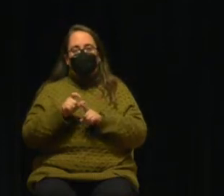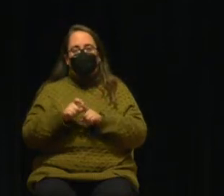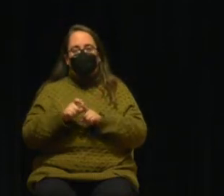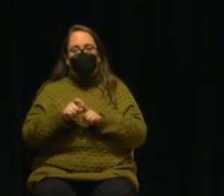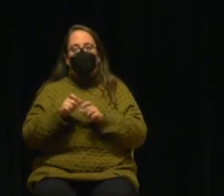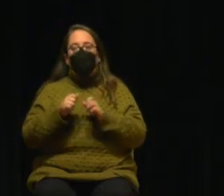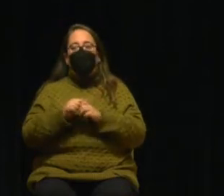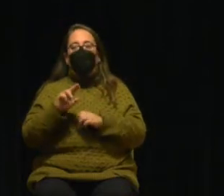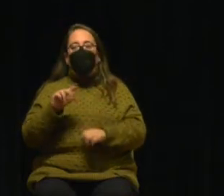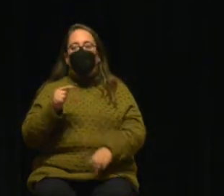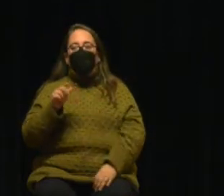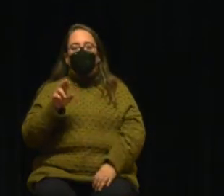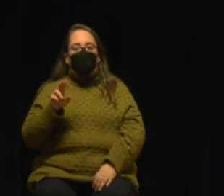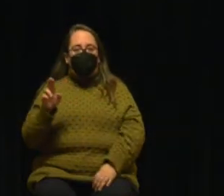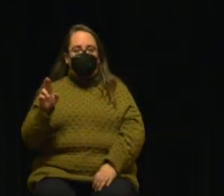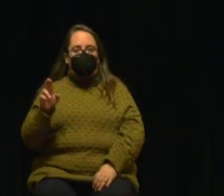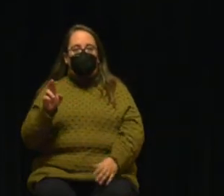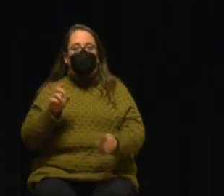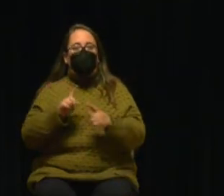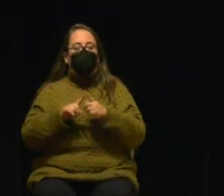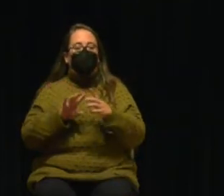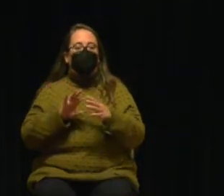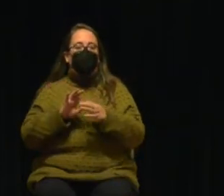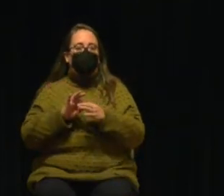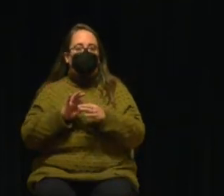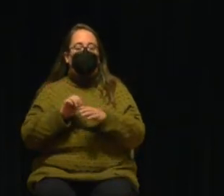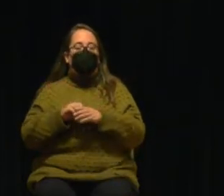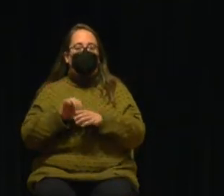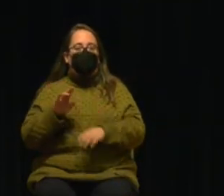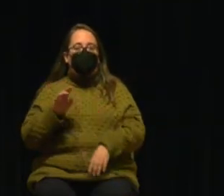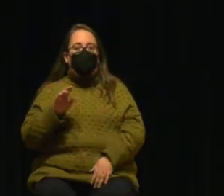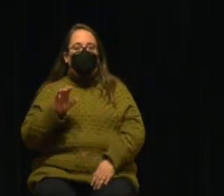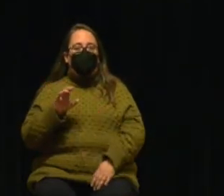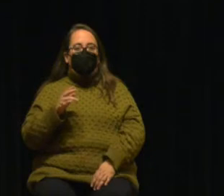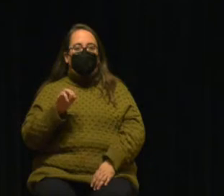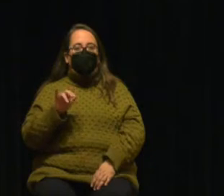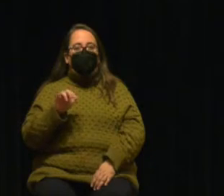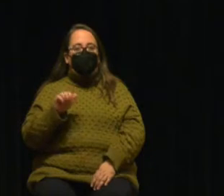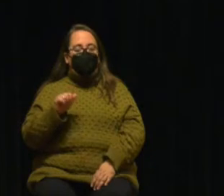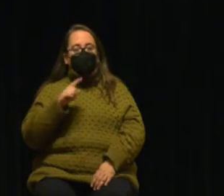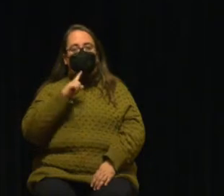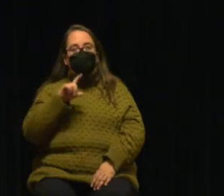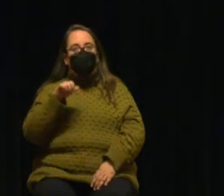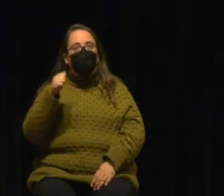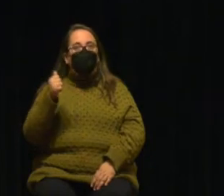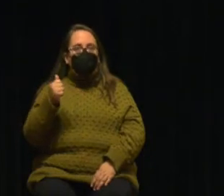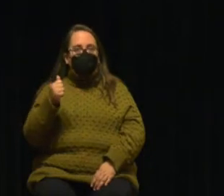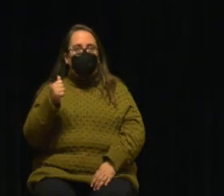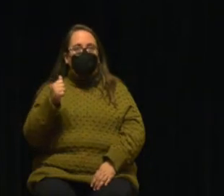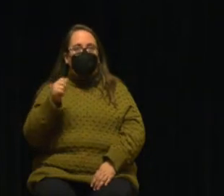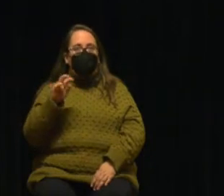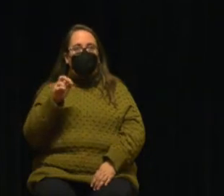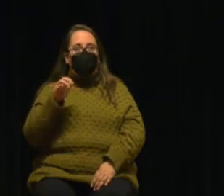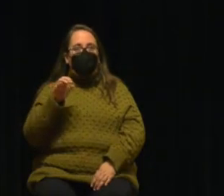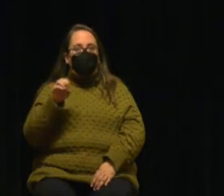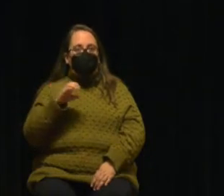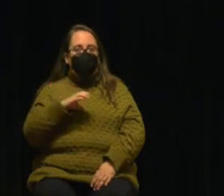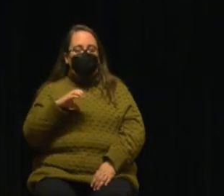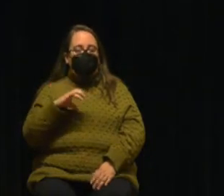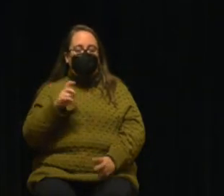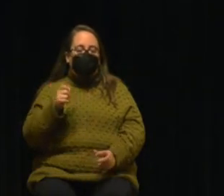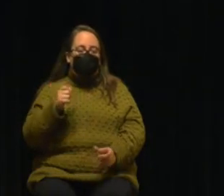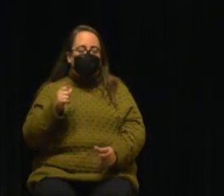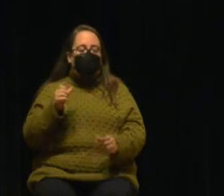the Underground Railroad to his connections in Christiana. In Christiana, there is another vigilance committee that is robust